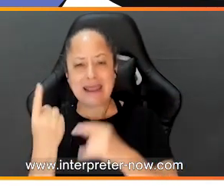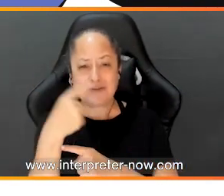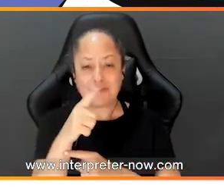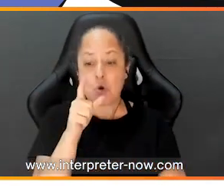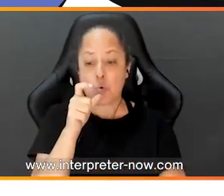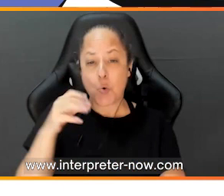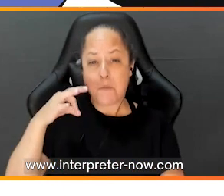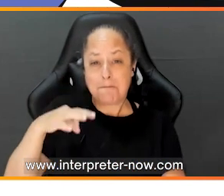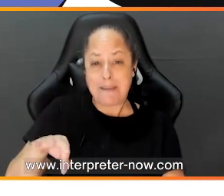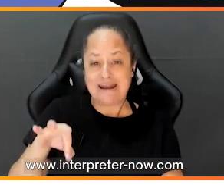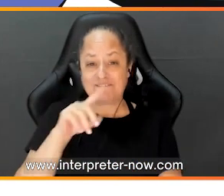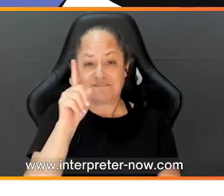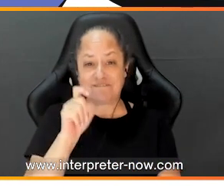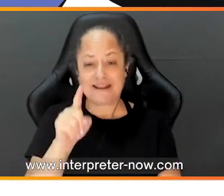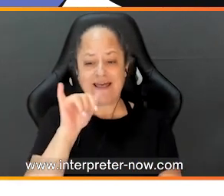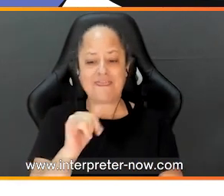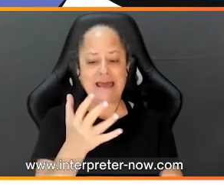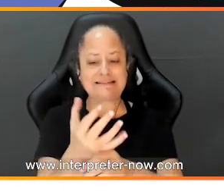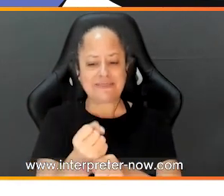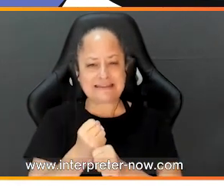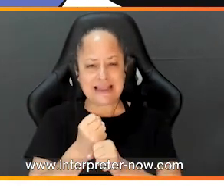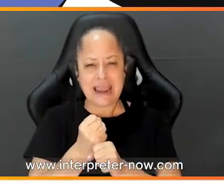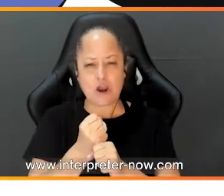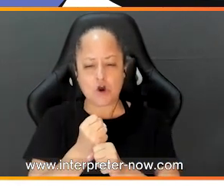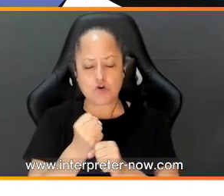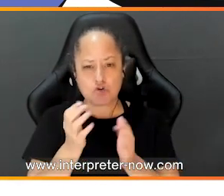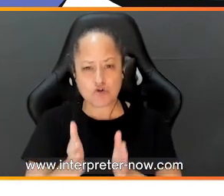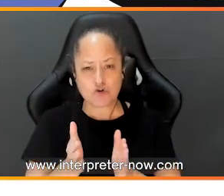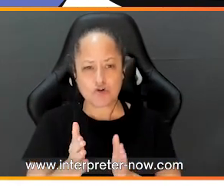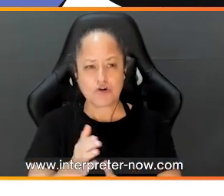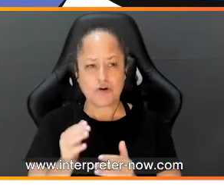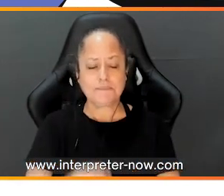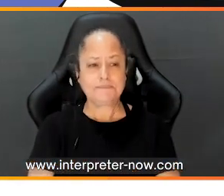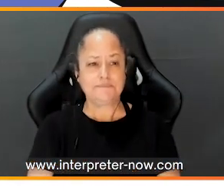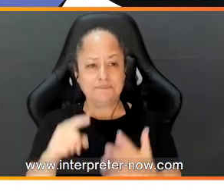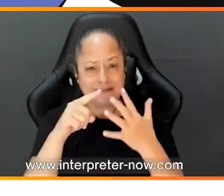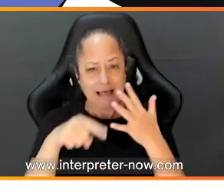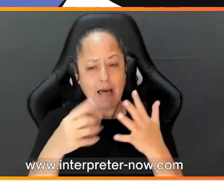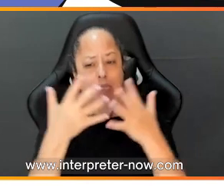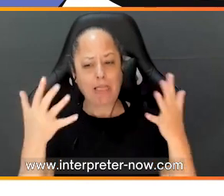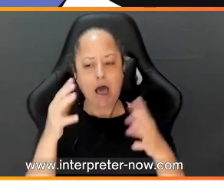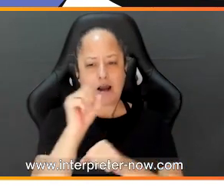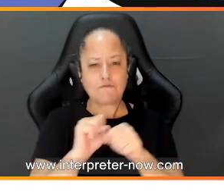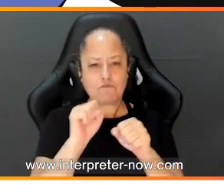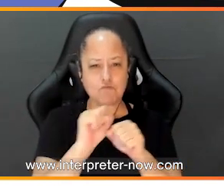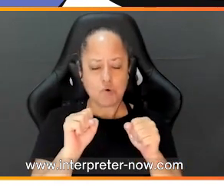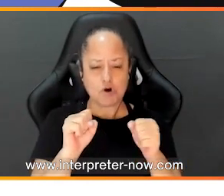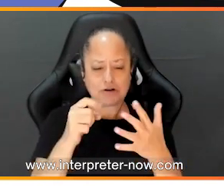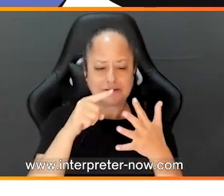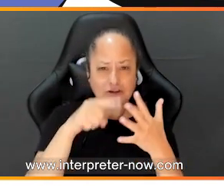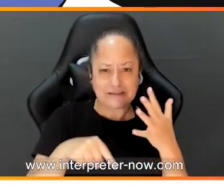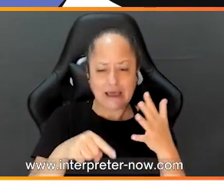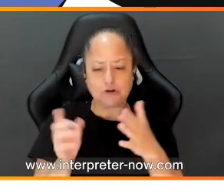going to be designed, how it's going to be designed. They may not necessarily have the same kind of design, traditional and professional